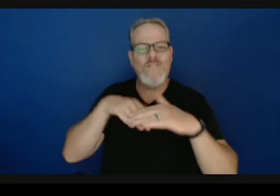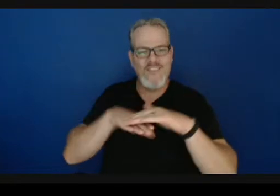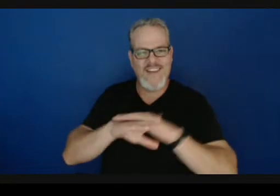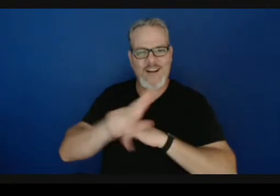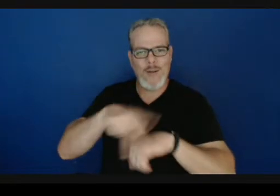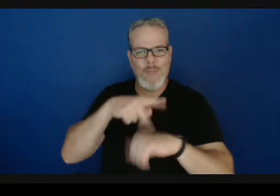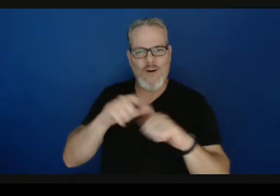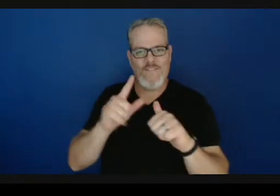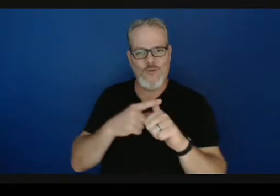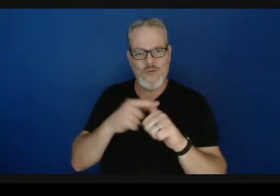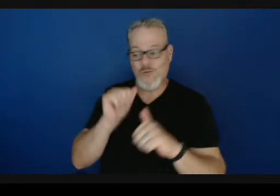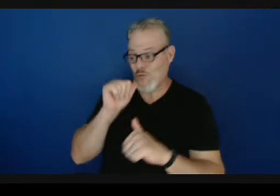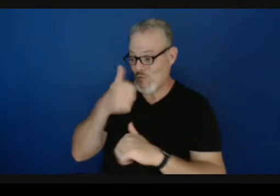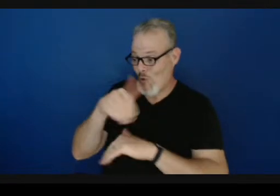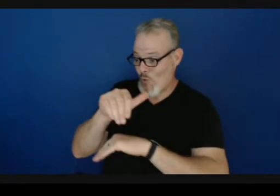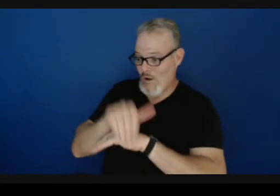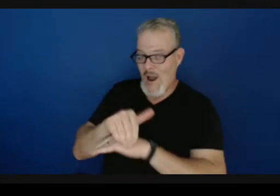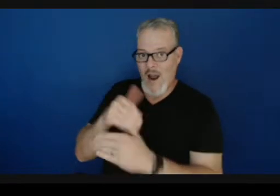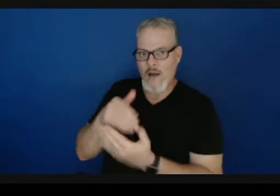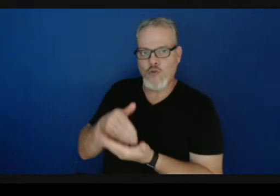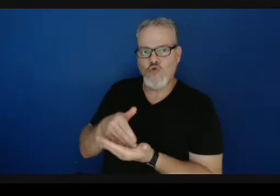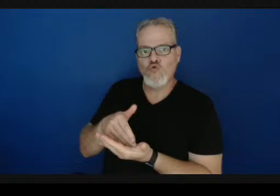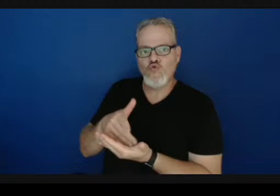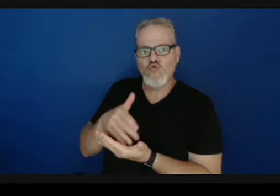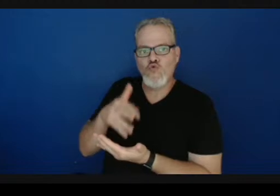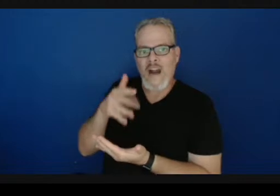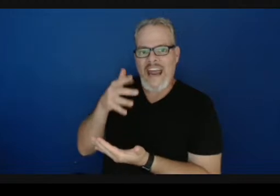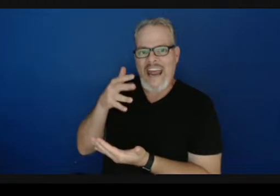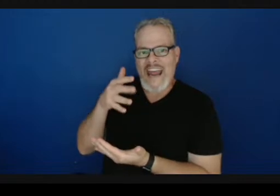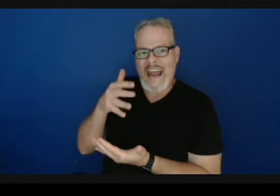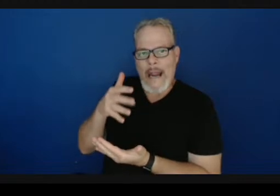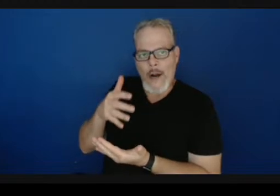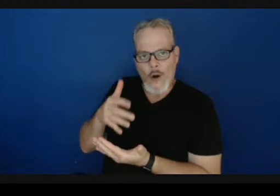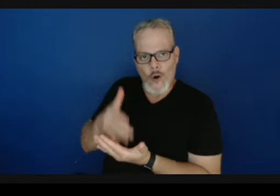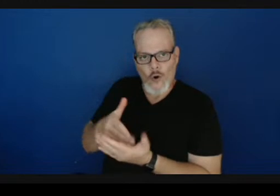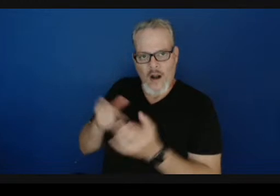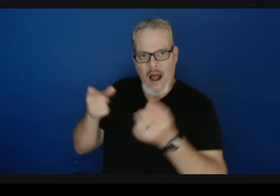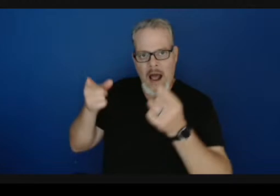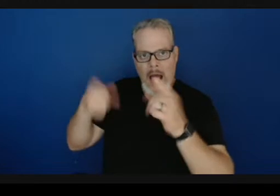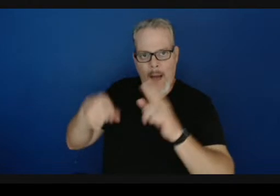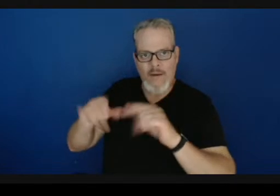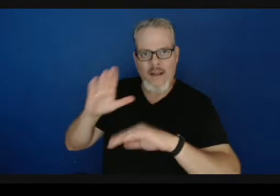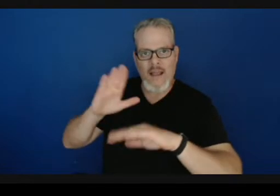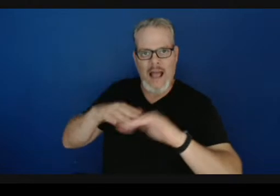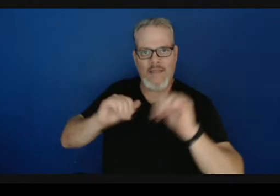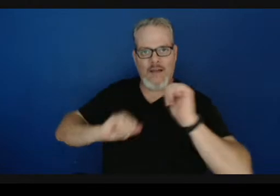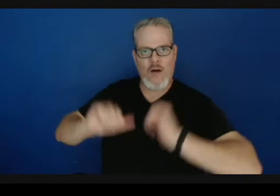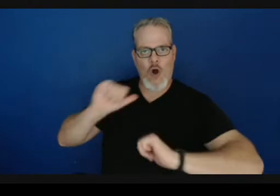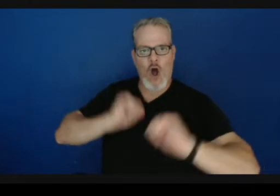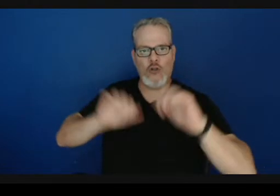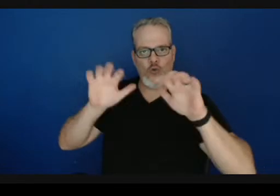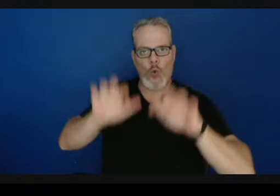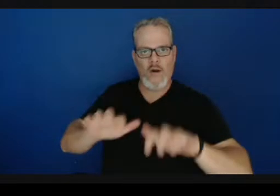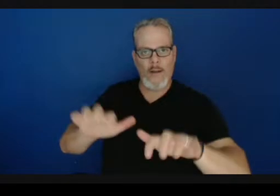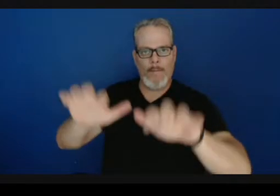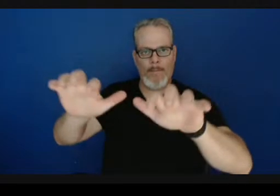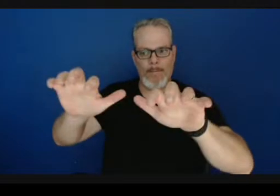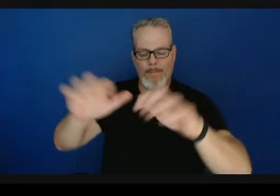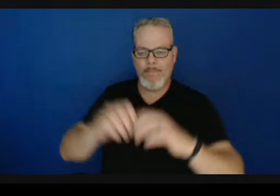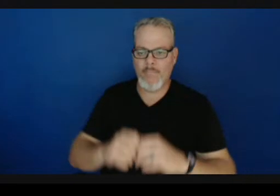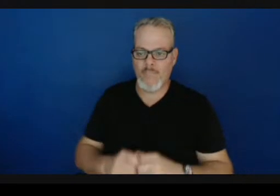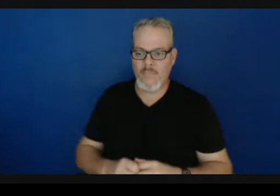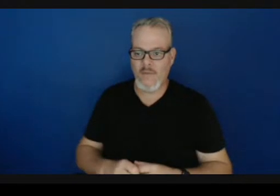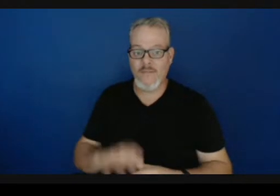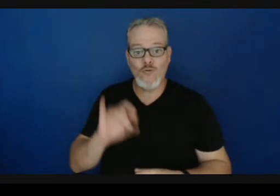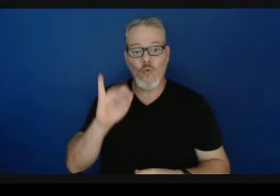Friday night show going on in the Kilauea Visitor Center Auditorium. And if you are looking for something else